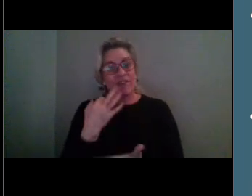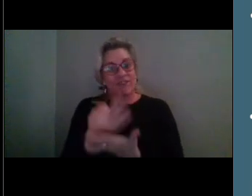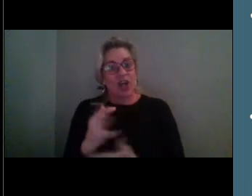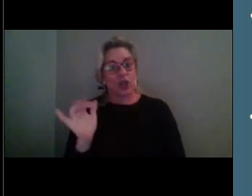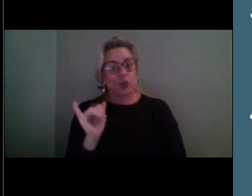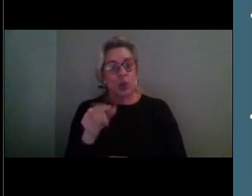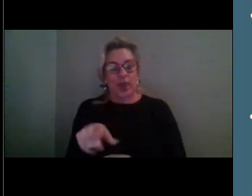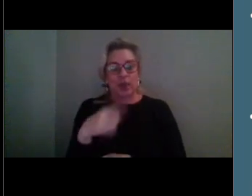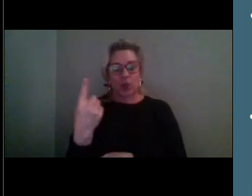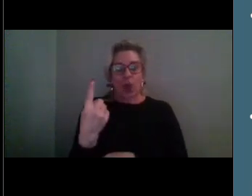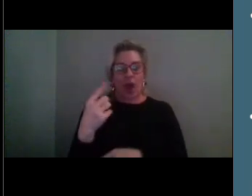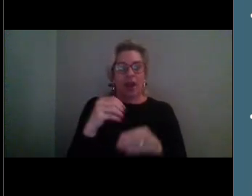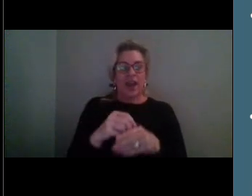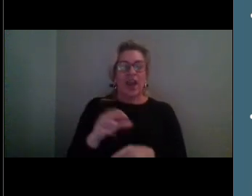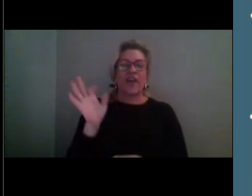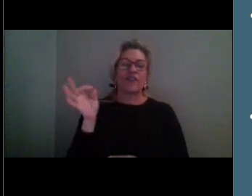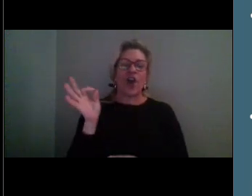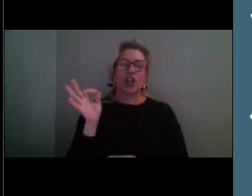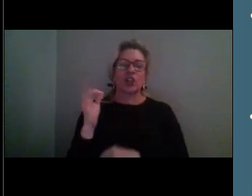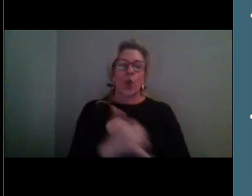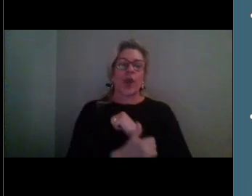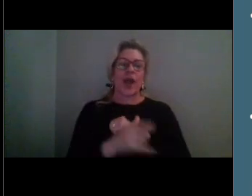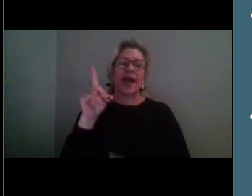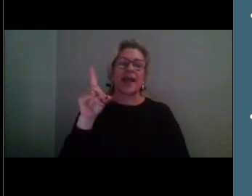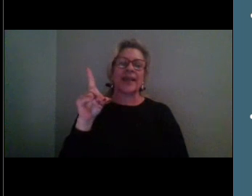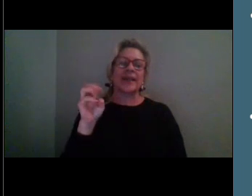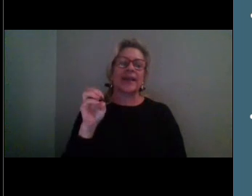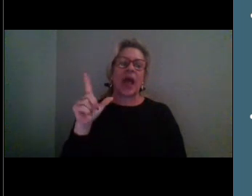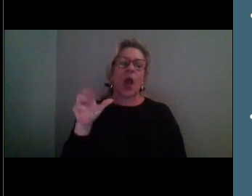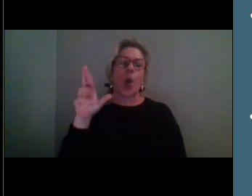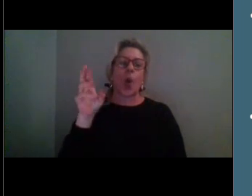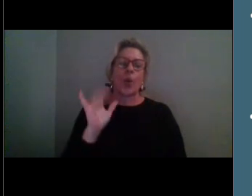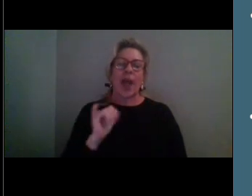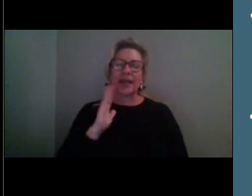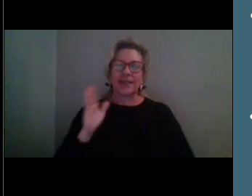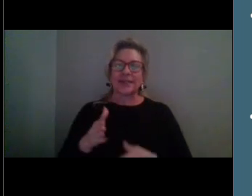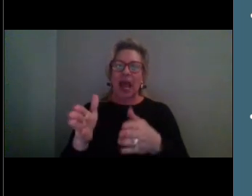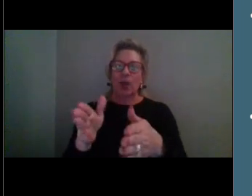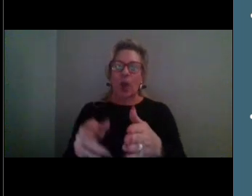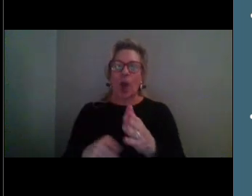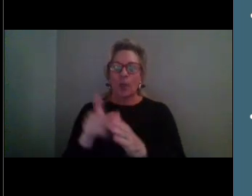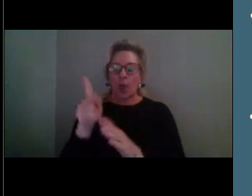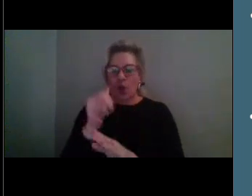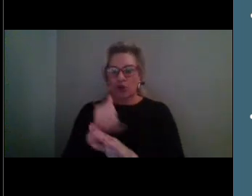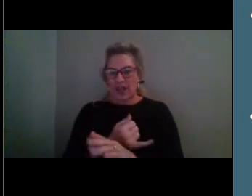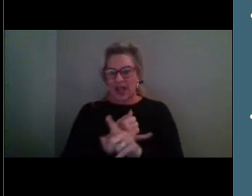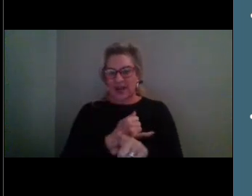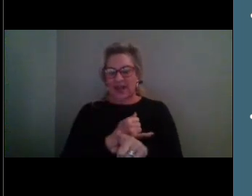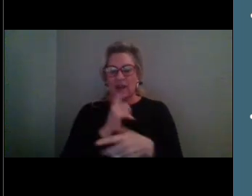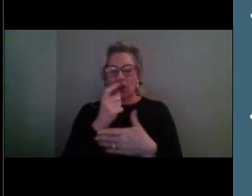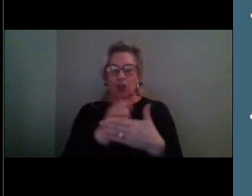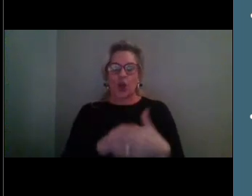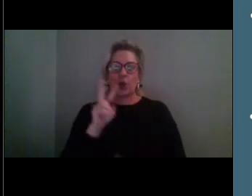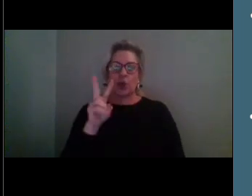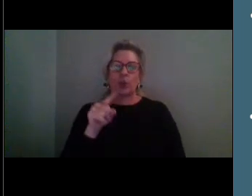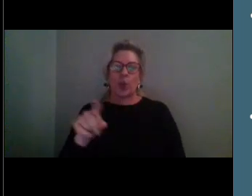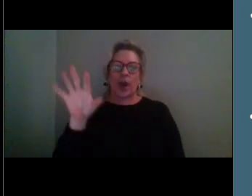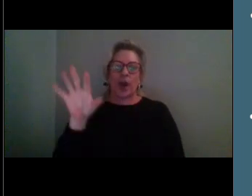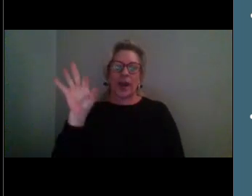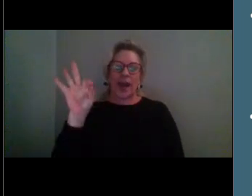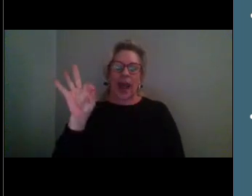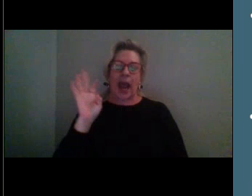this one in Fresno County, the Del Rey Sidewalk Project. This has a total project cost of $2.9 million,